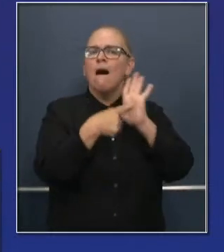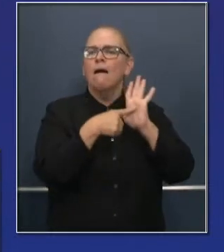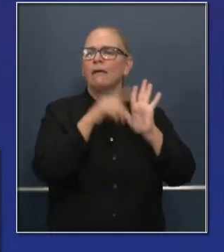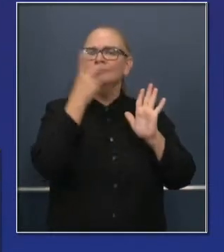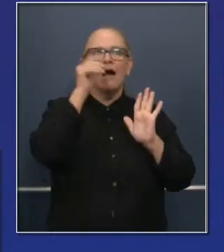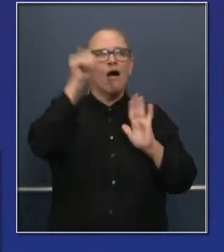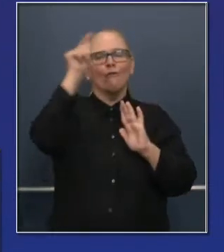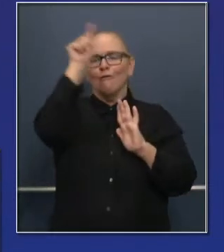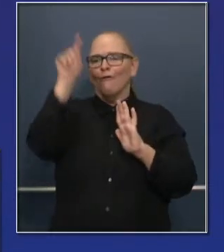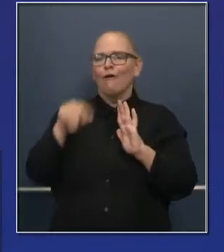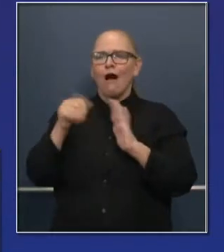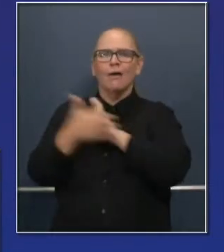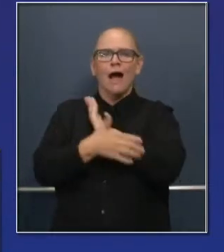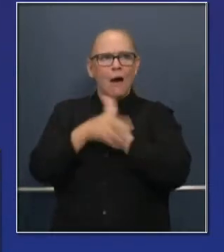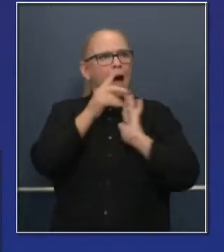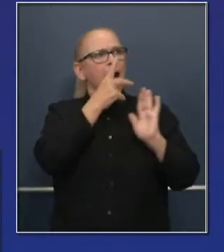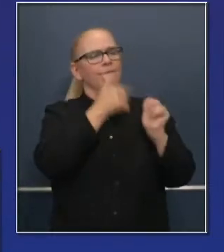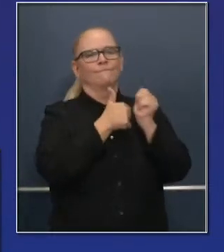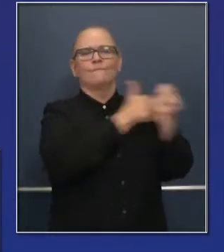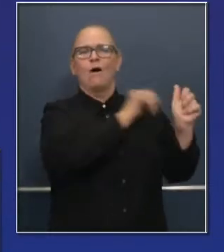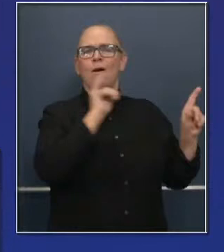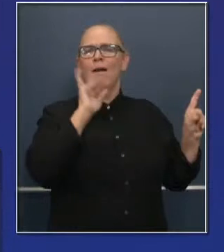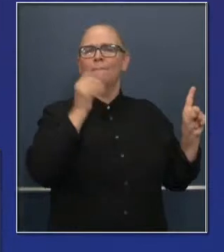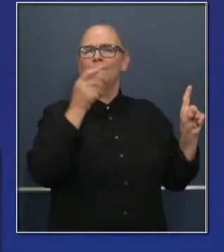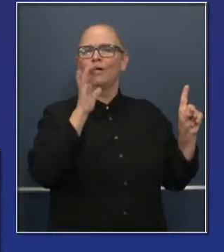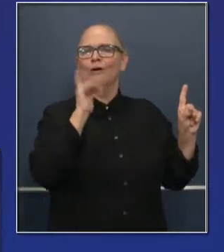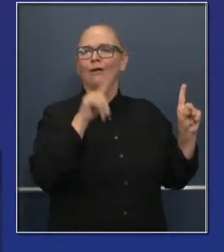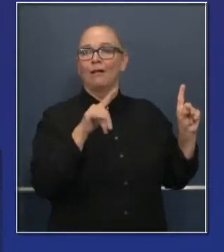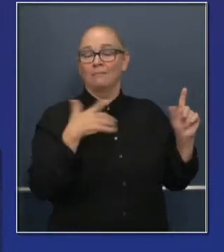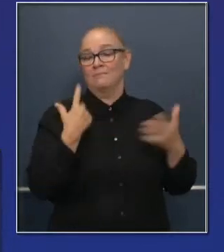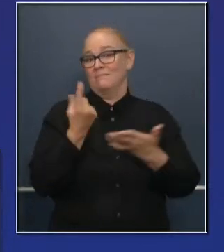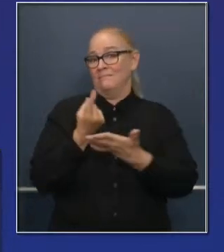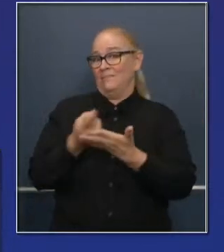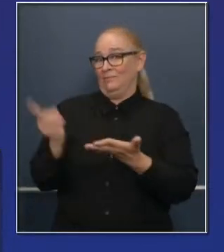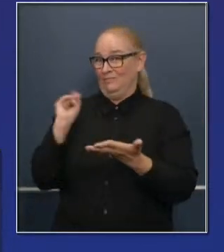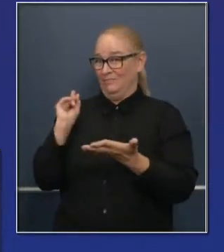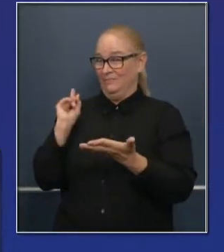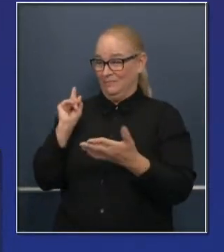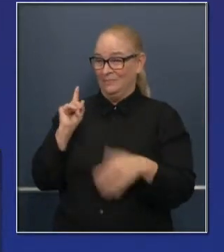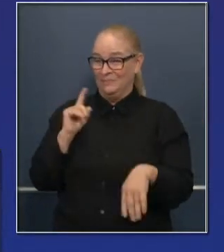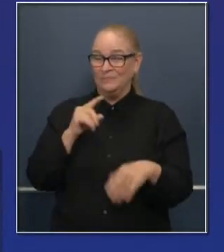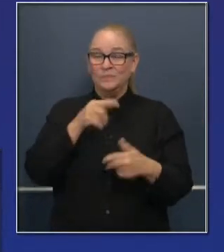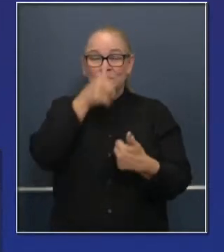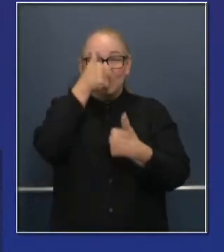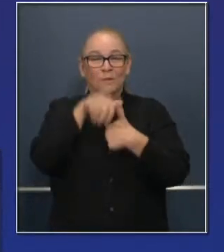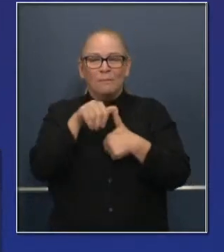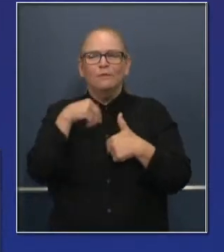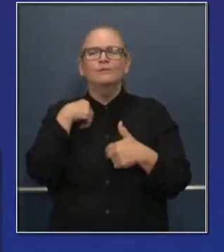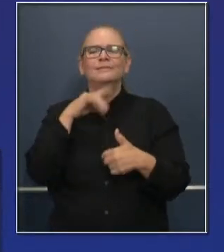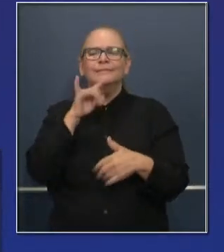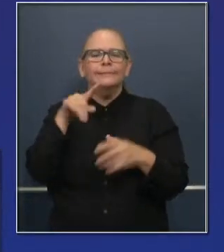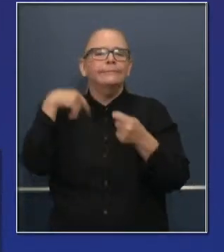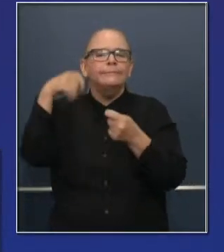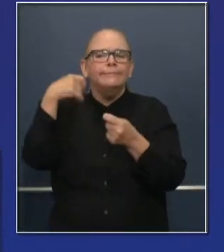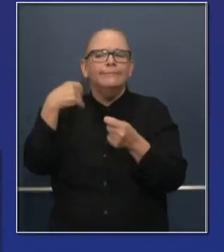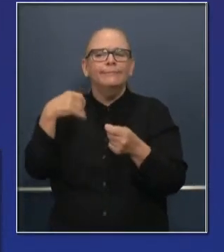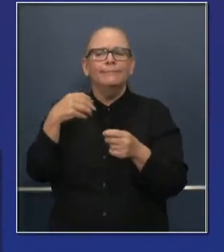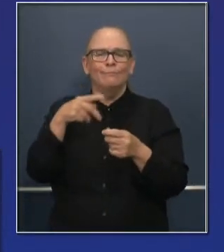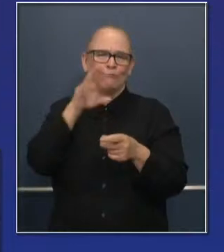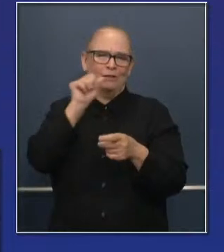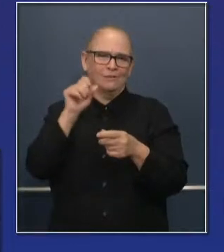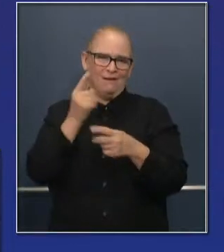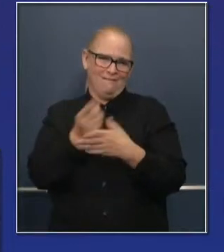state. Last week, where we last joined each other, I began the process